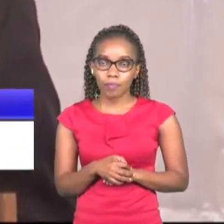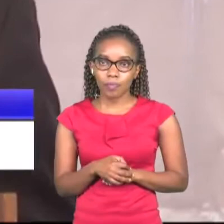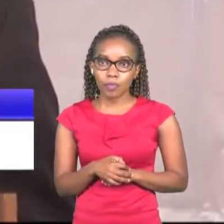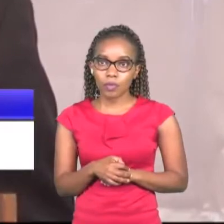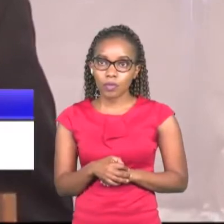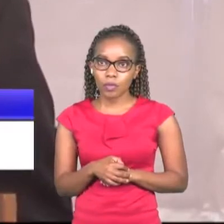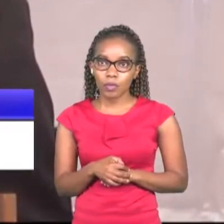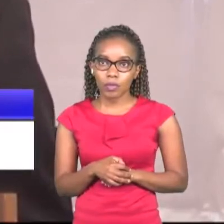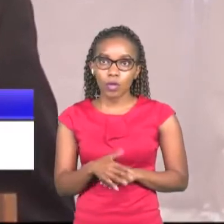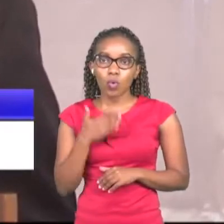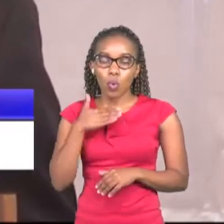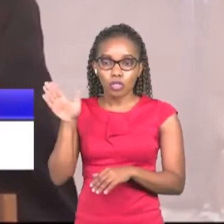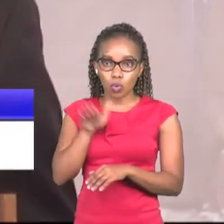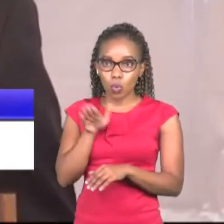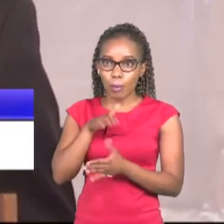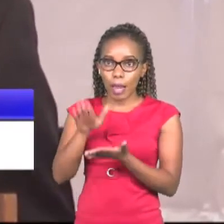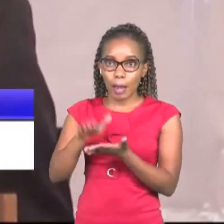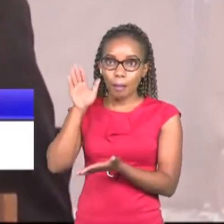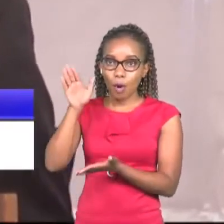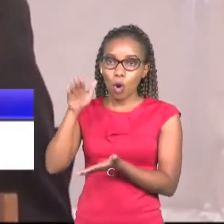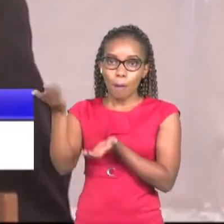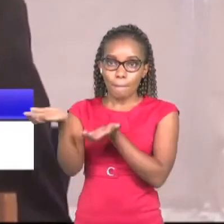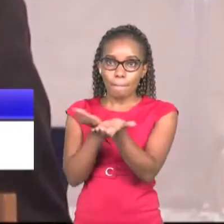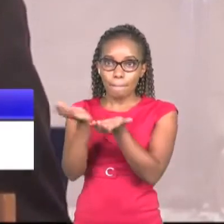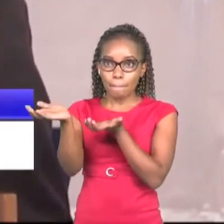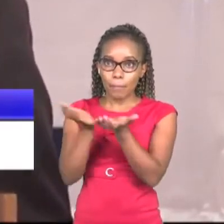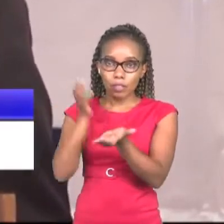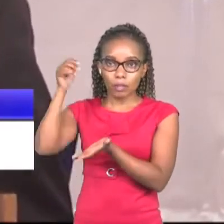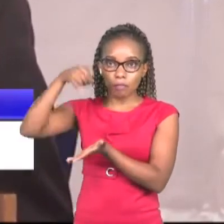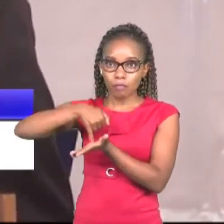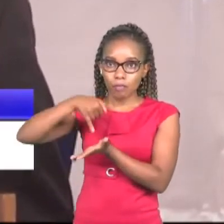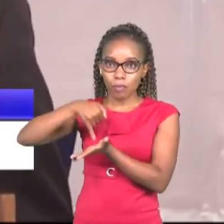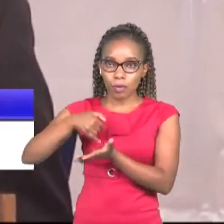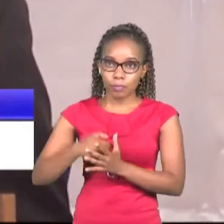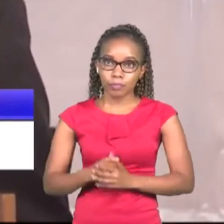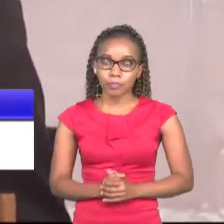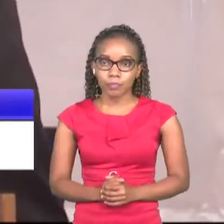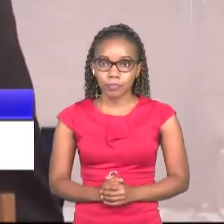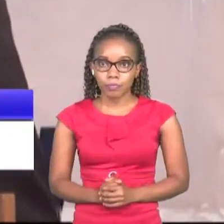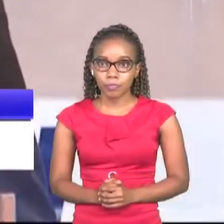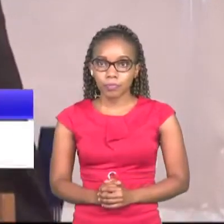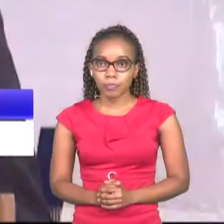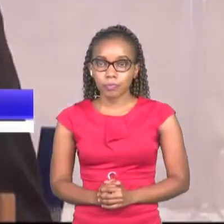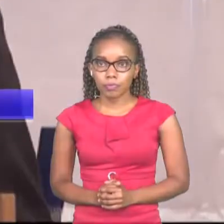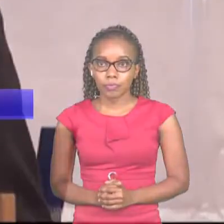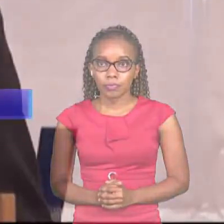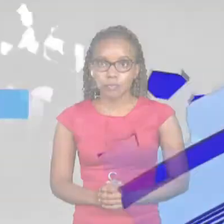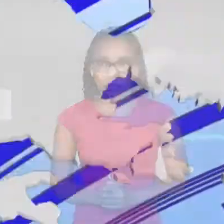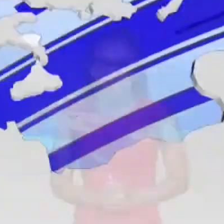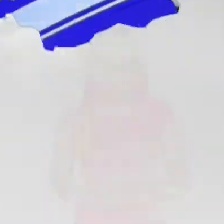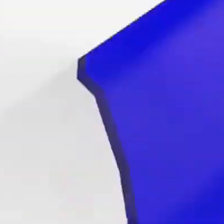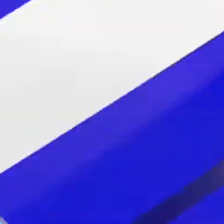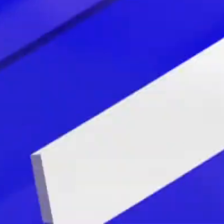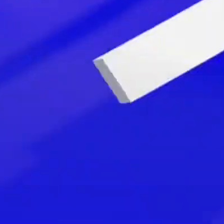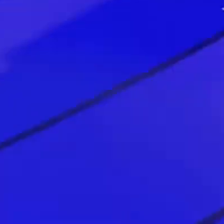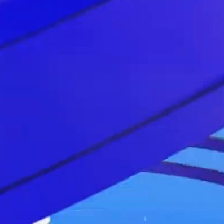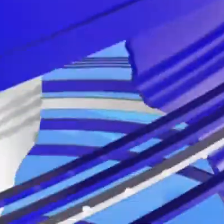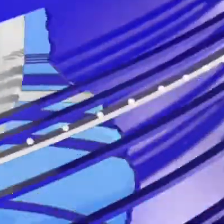many more women take the lead in business and other spheres of society in the years to come.